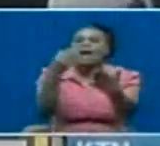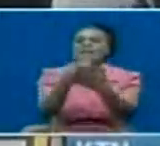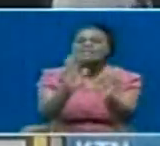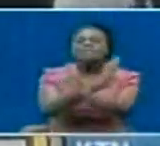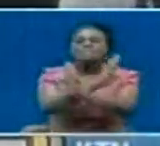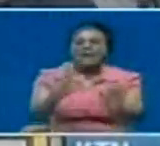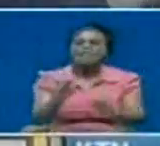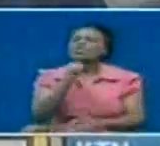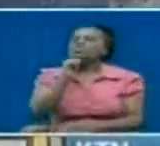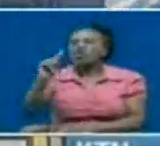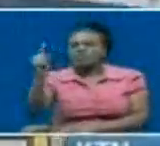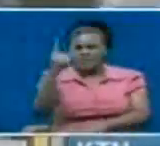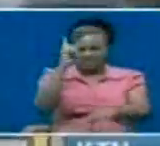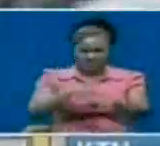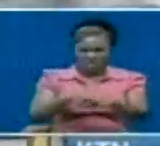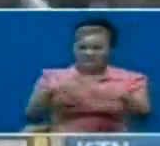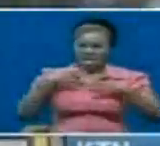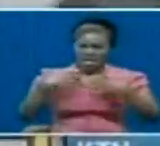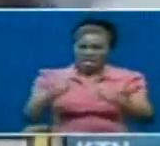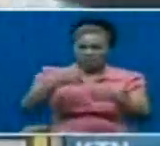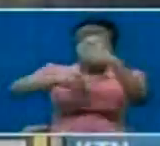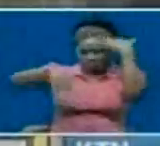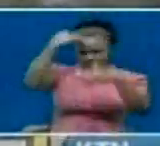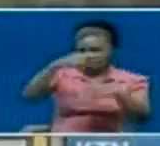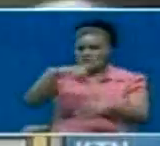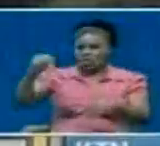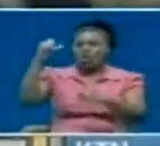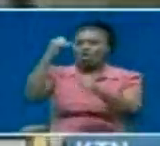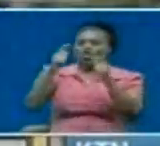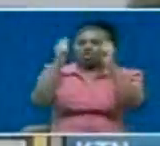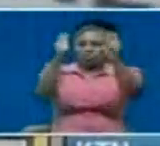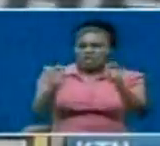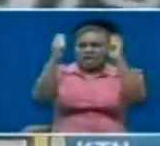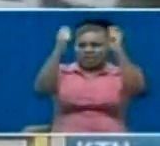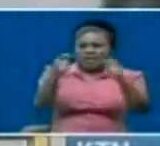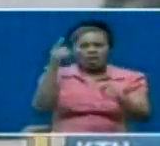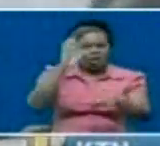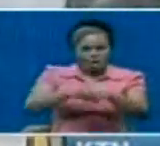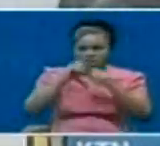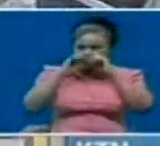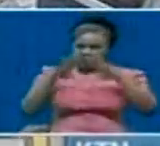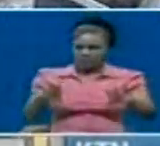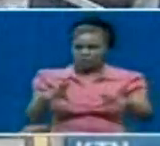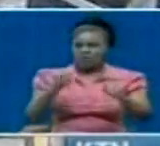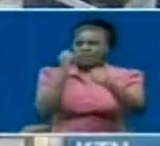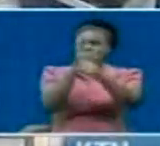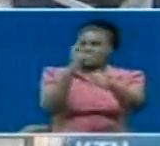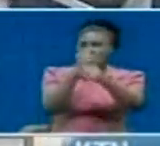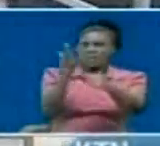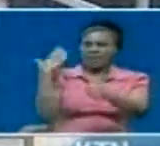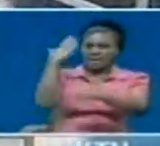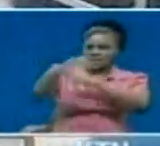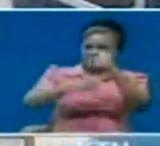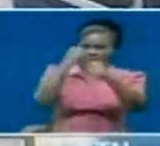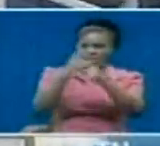This is not the first time health professionals will be going on strike in the country over devolution. In December last year, a